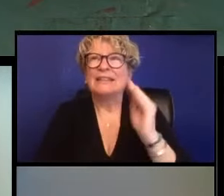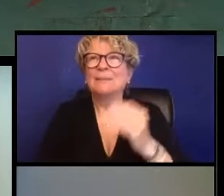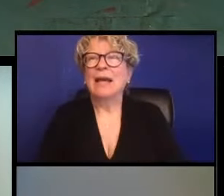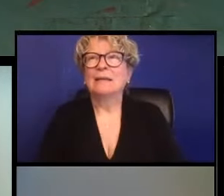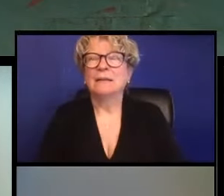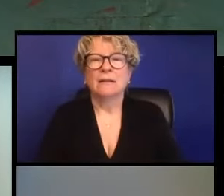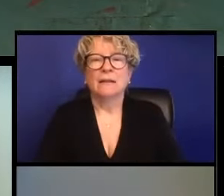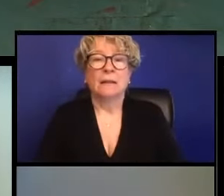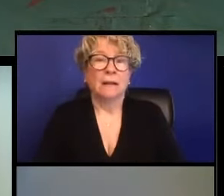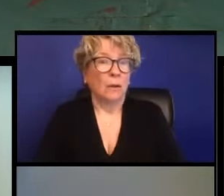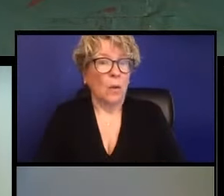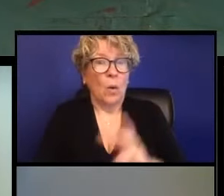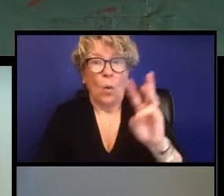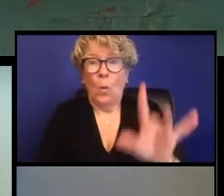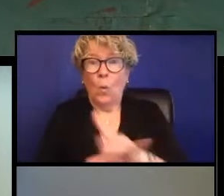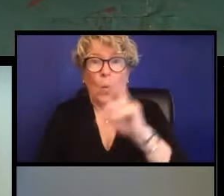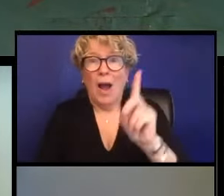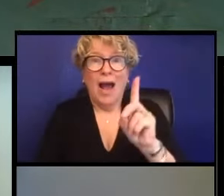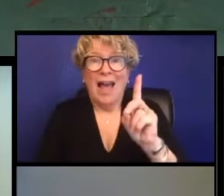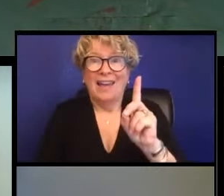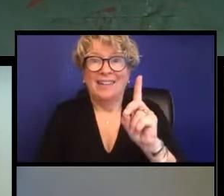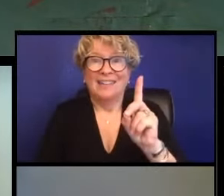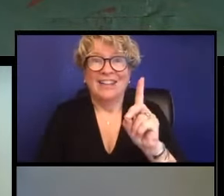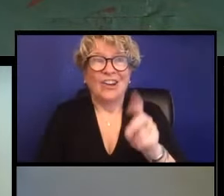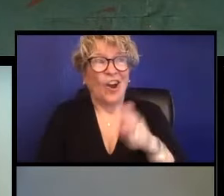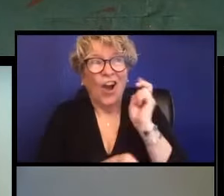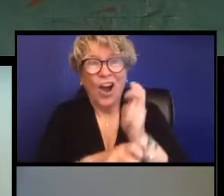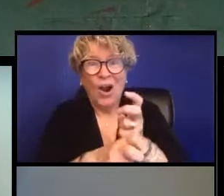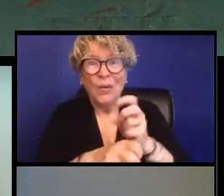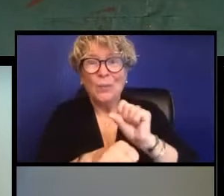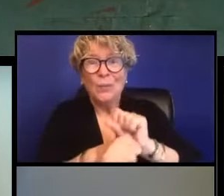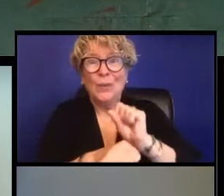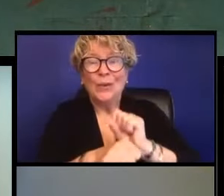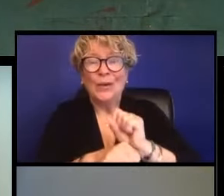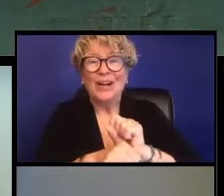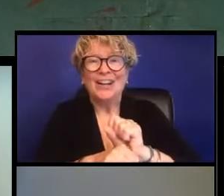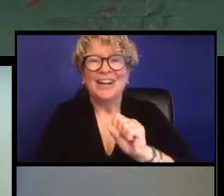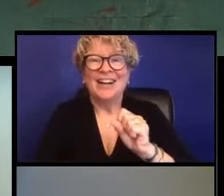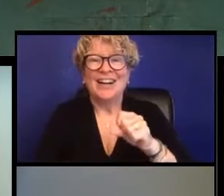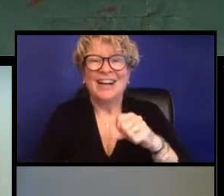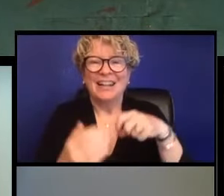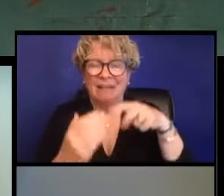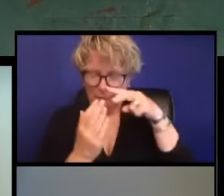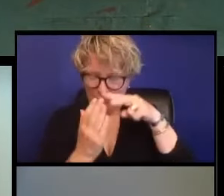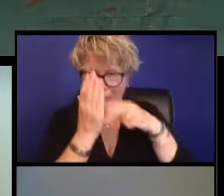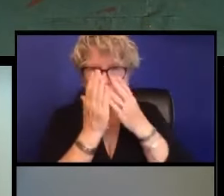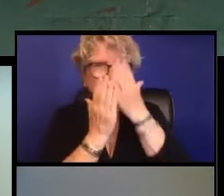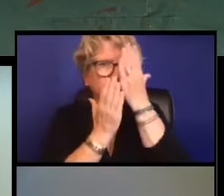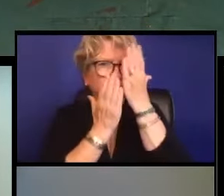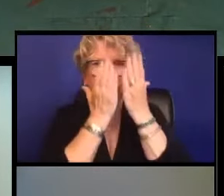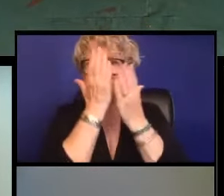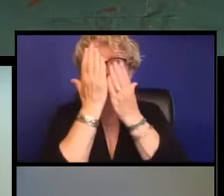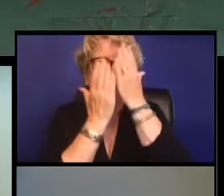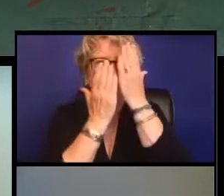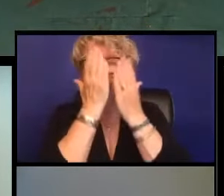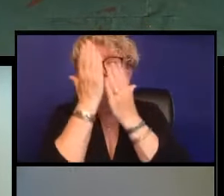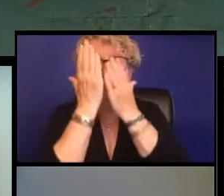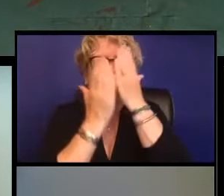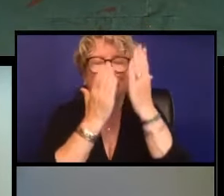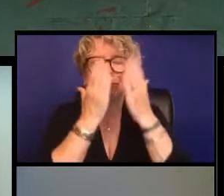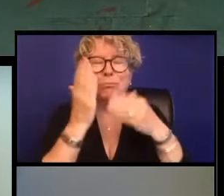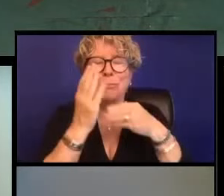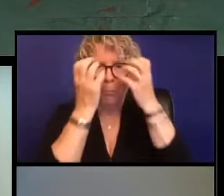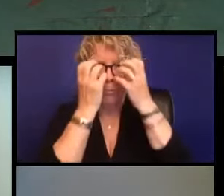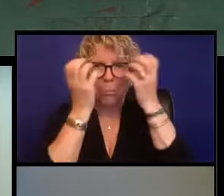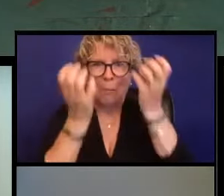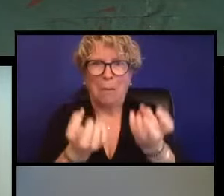completely wild, really hard work. You're just like reading slush till your eyes explode. It sounded really